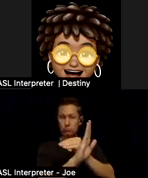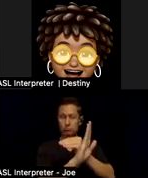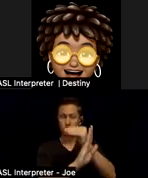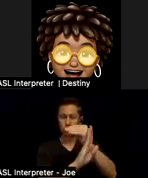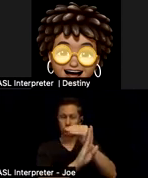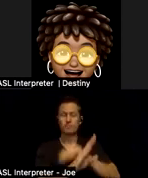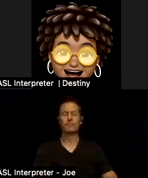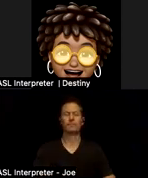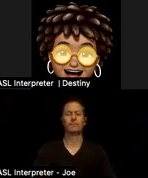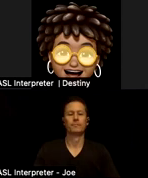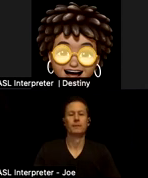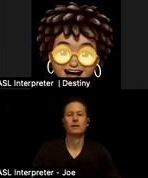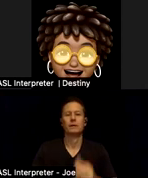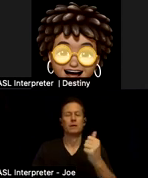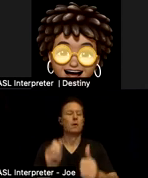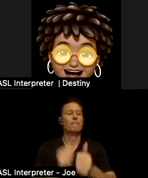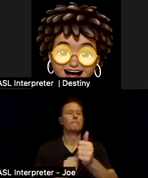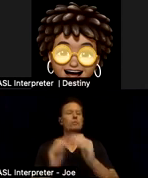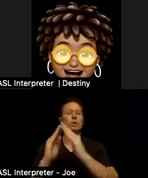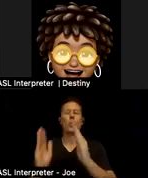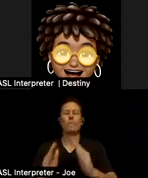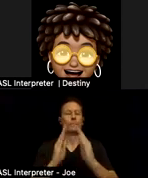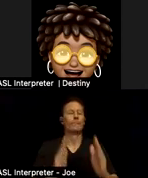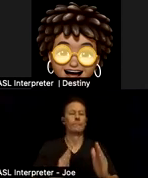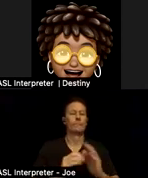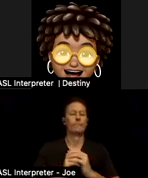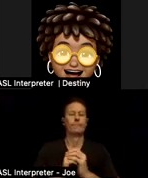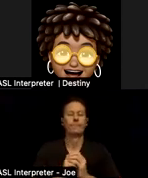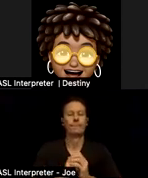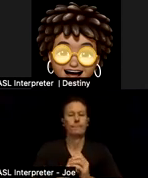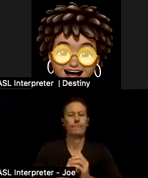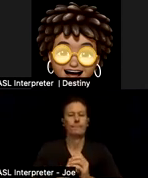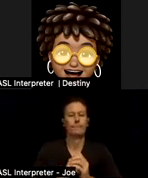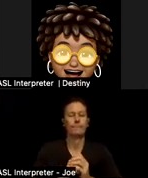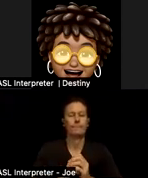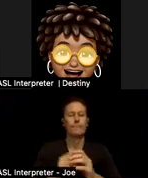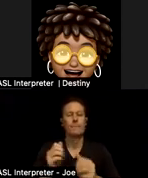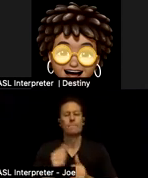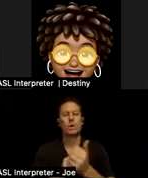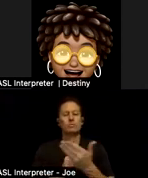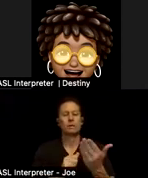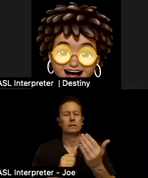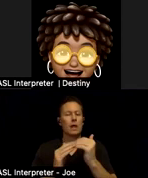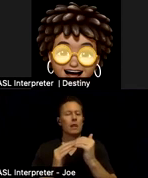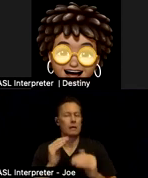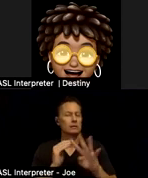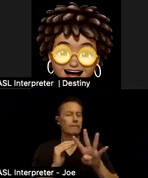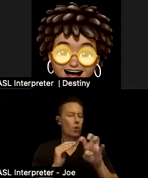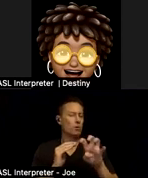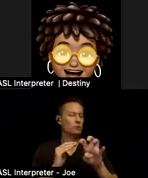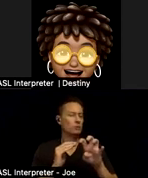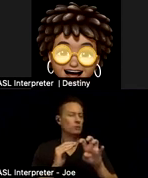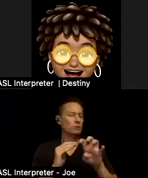The other thing for most residential fastening, you know, most everything in your home is going to weigh under 400 pounds in most